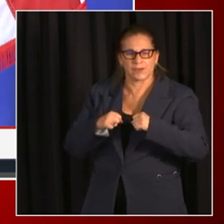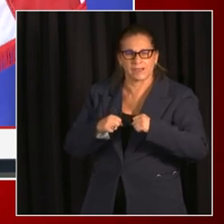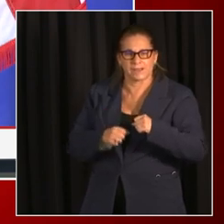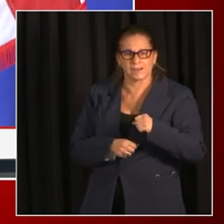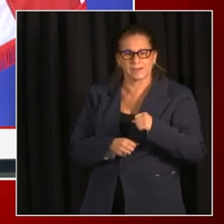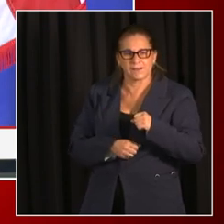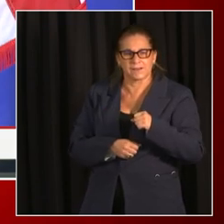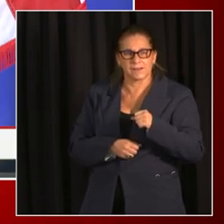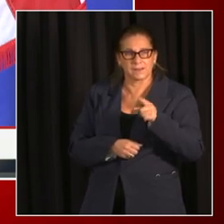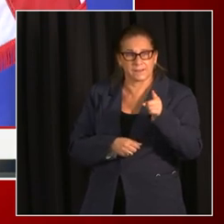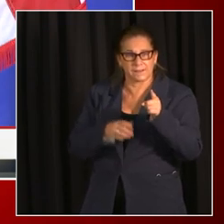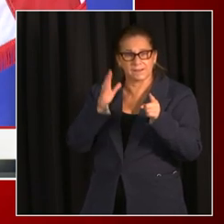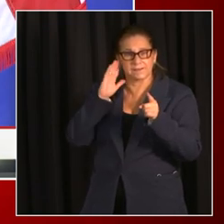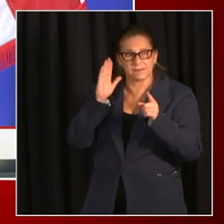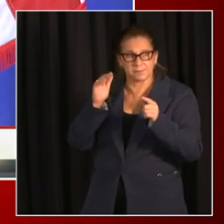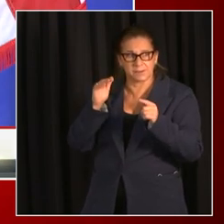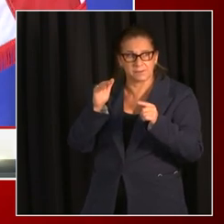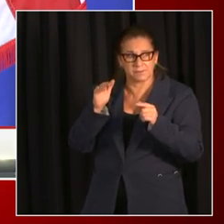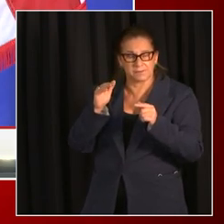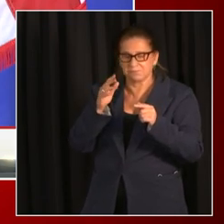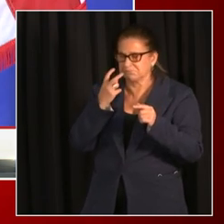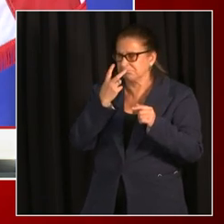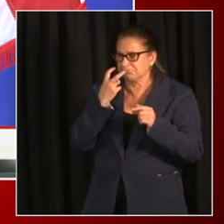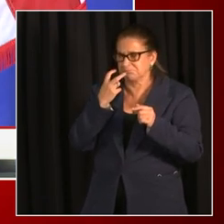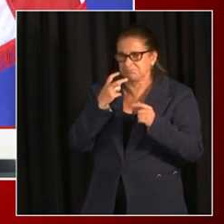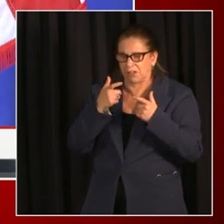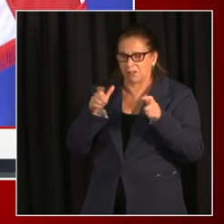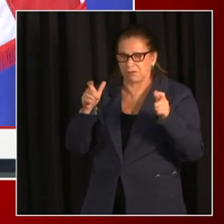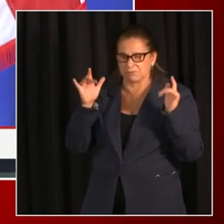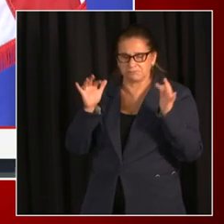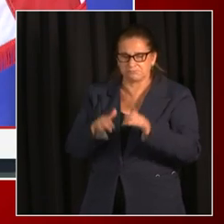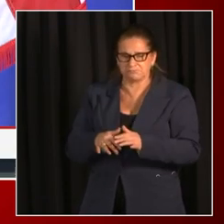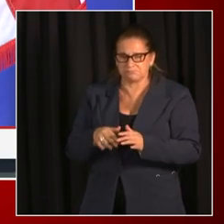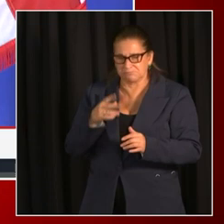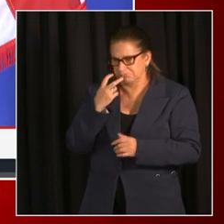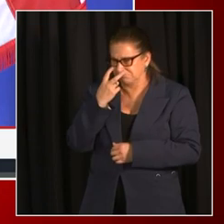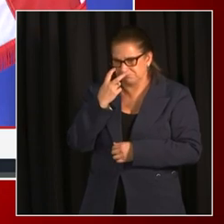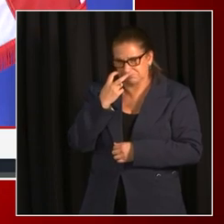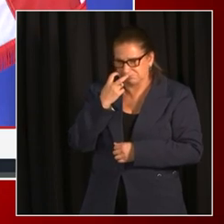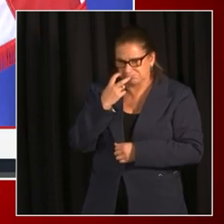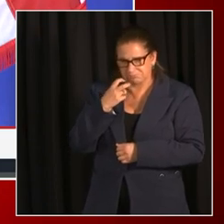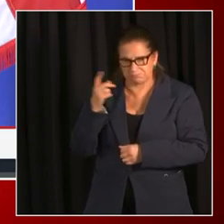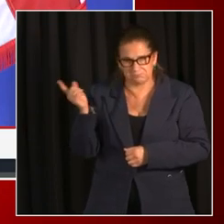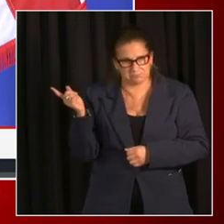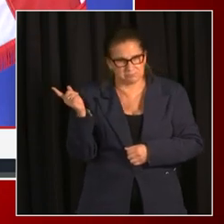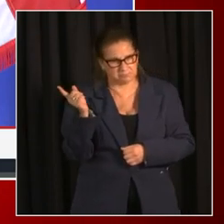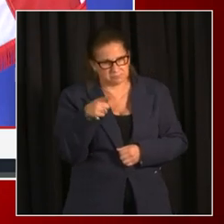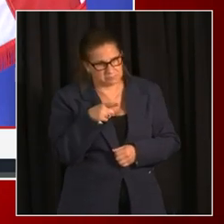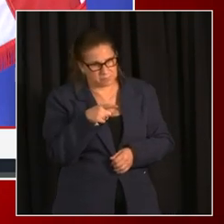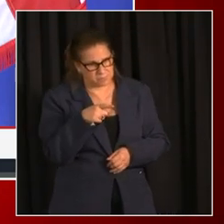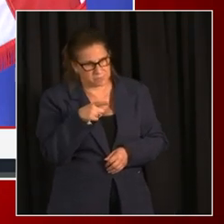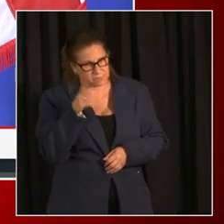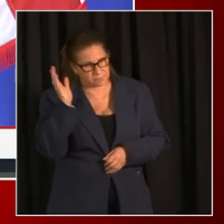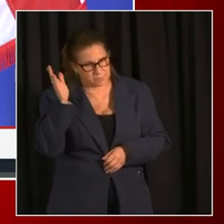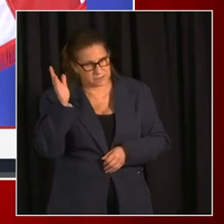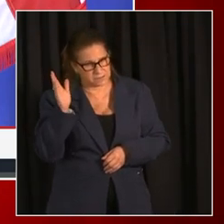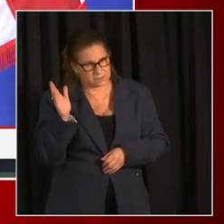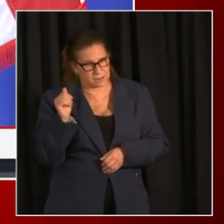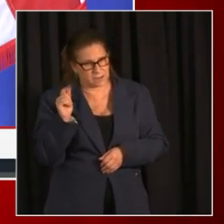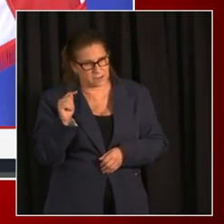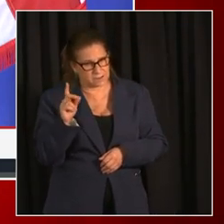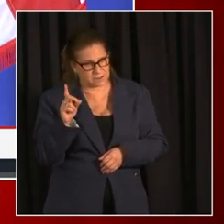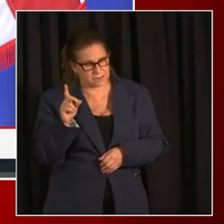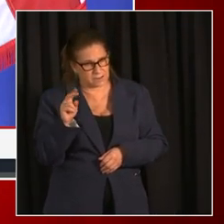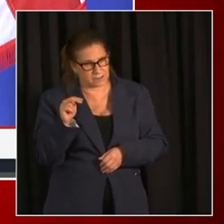I don't know that they expect large crowds. Yes. Speaking of conventions, you're not going to be speaking at the DNC. Why